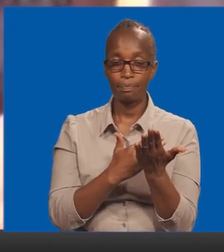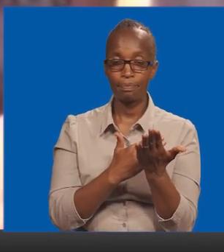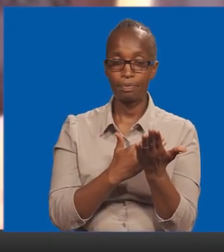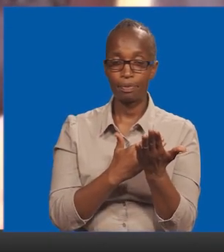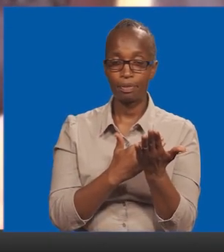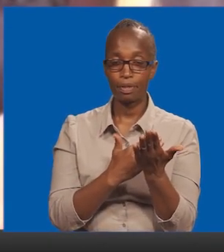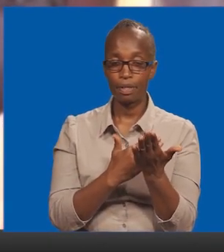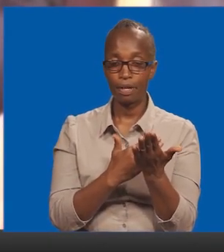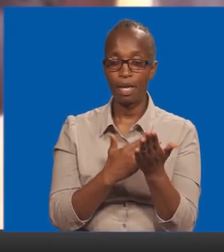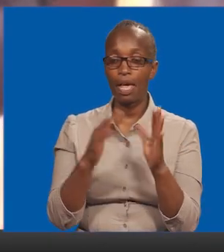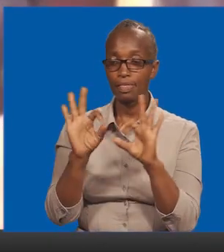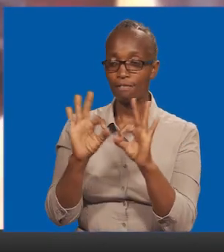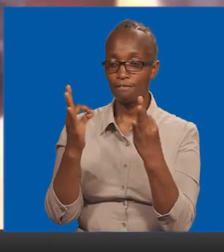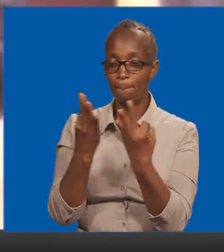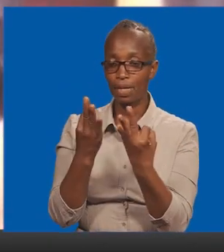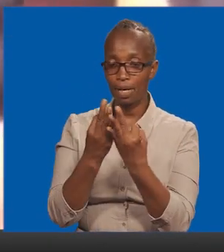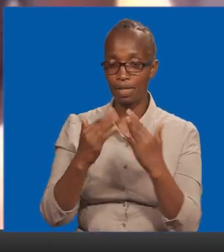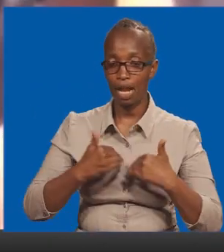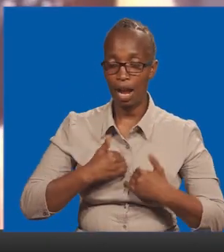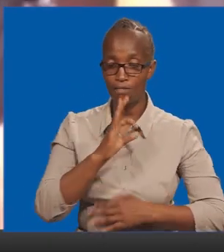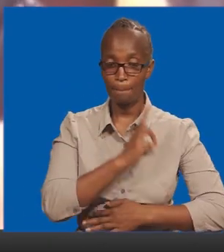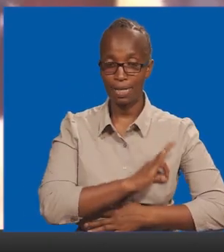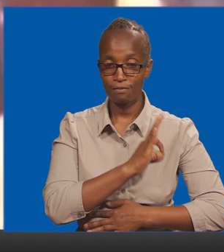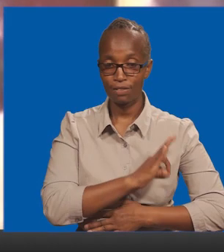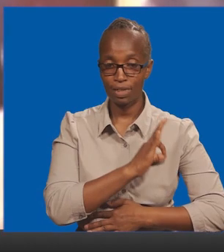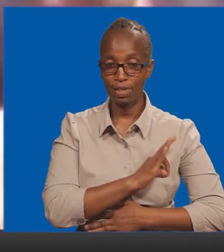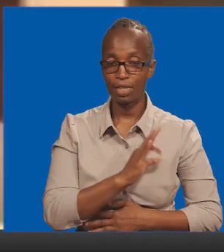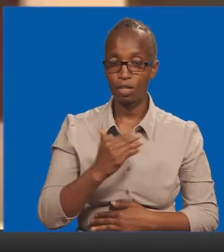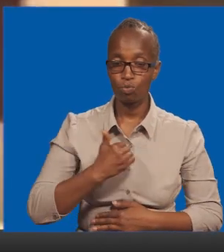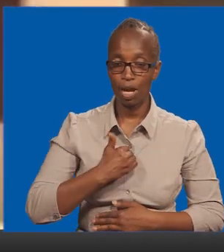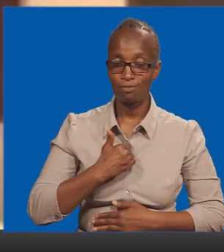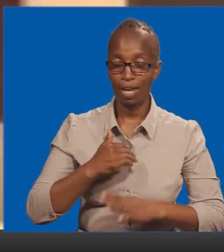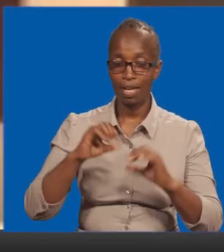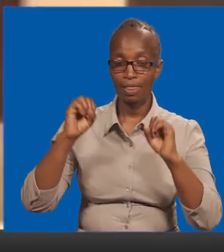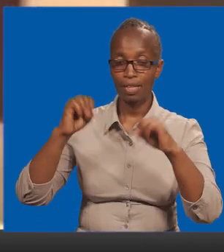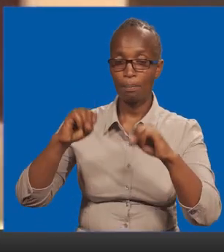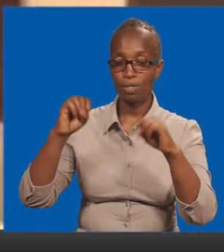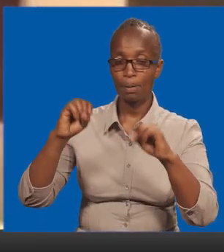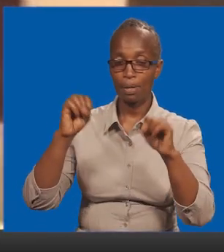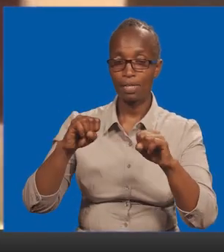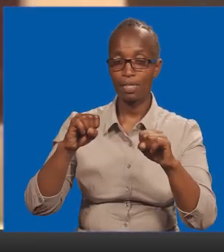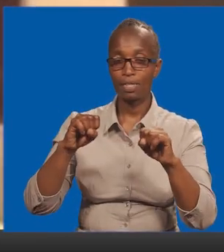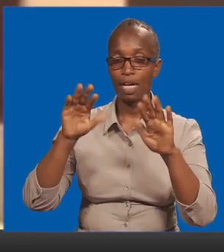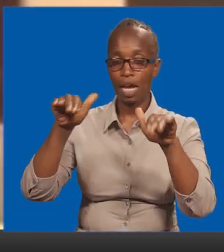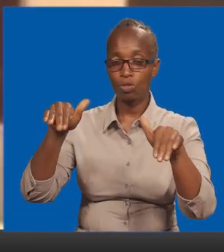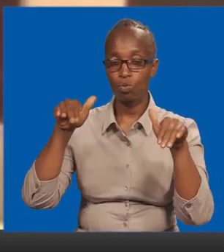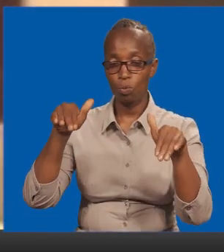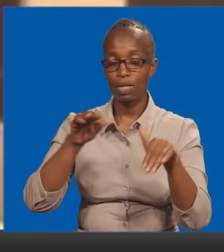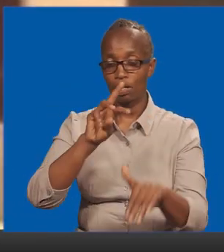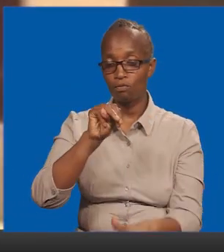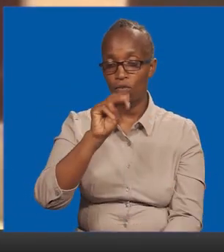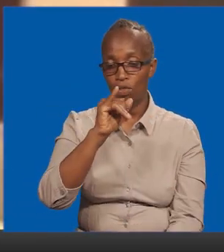very robust, ni mzuri. Jamii inafaidika. You know, all this has become possible because in the past couple of